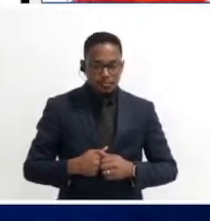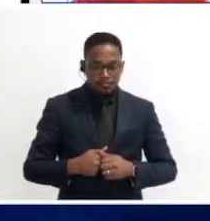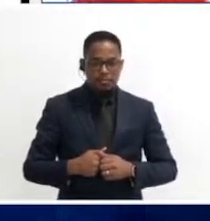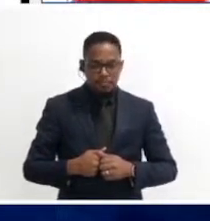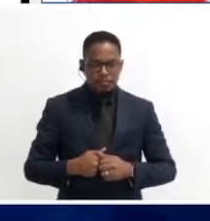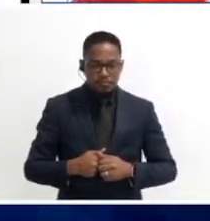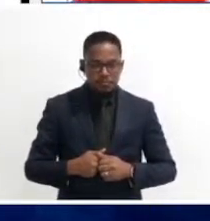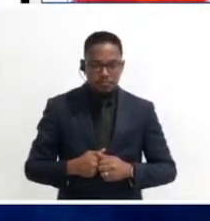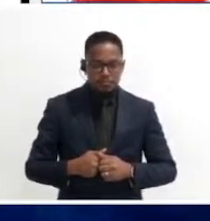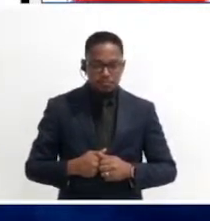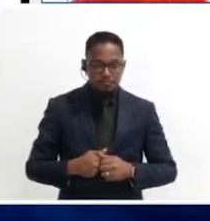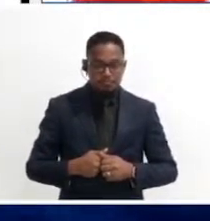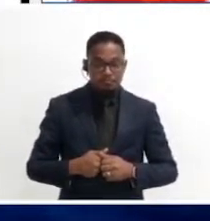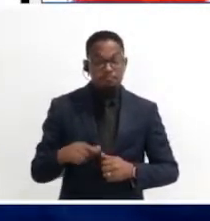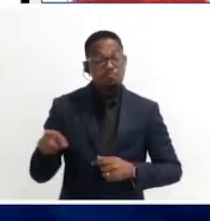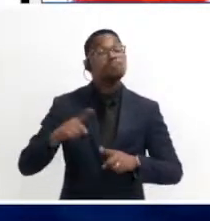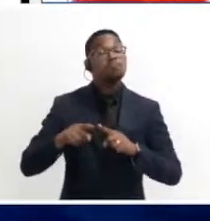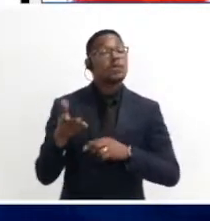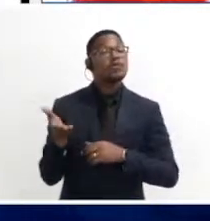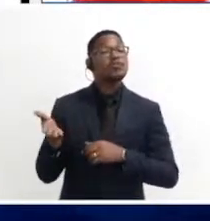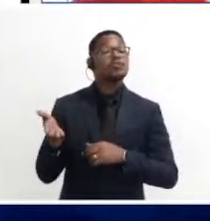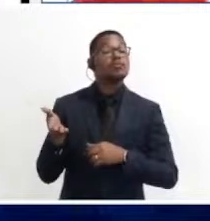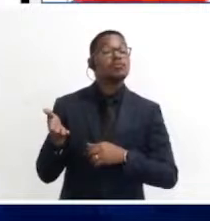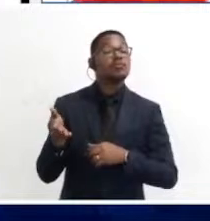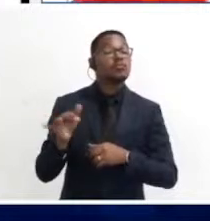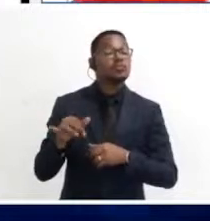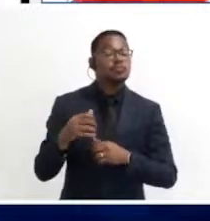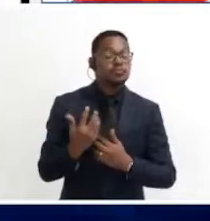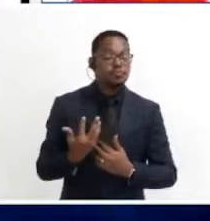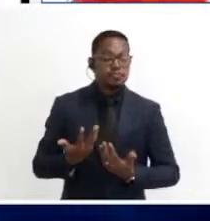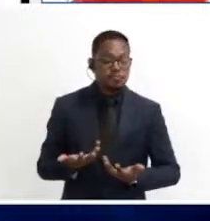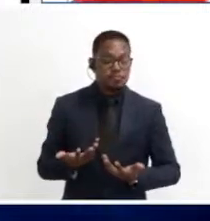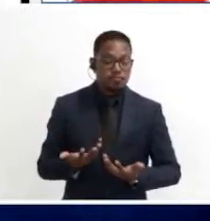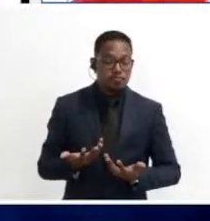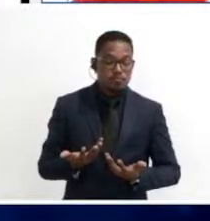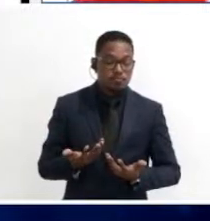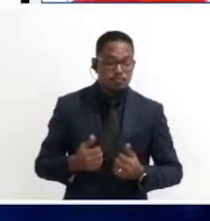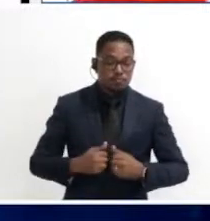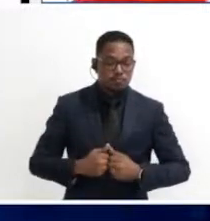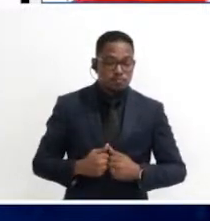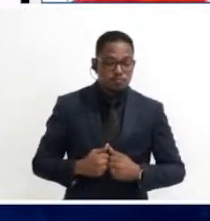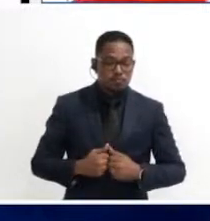lead frame packages, and its use has grown quite a lot.